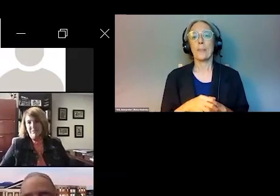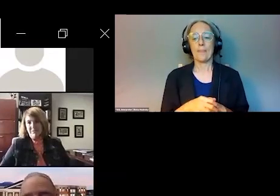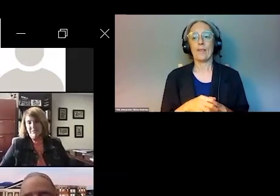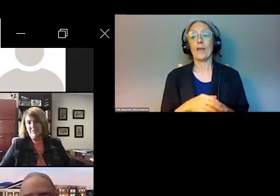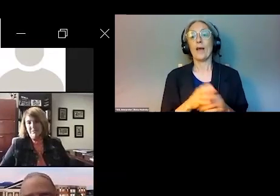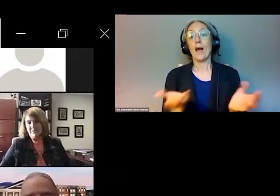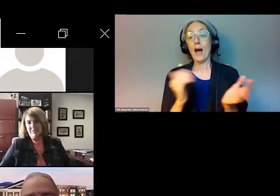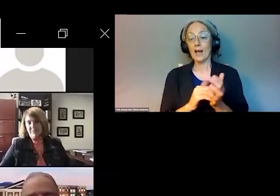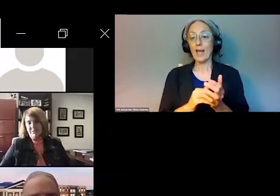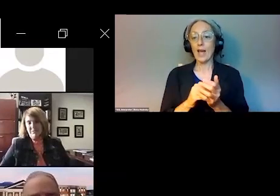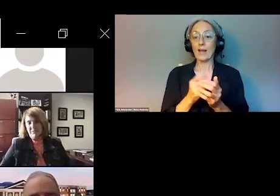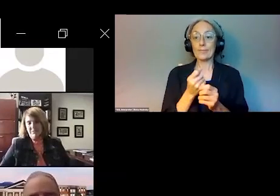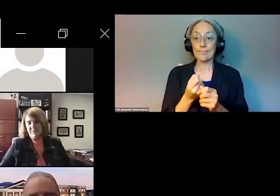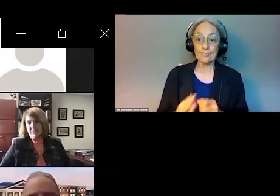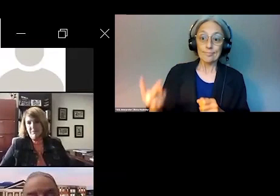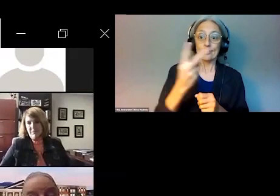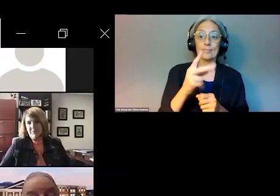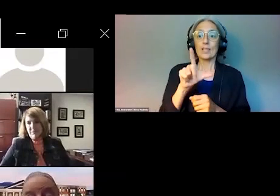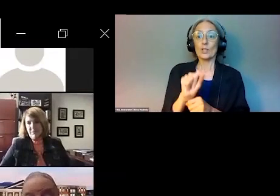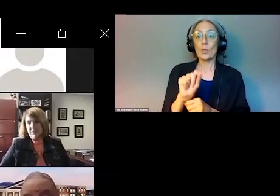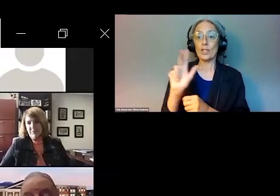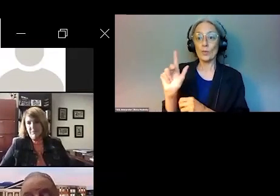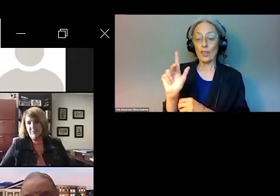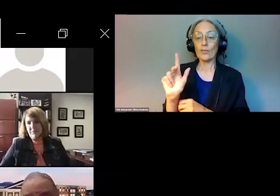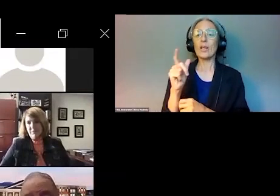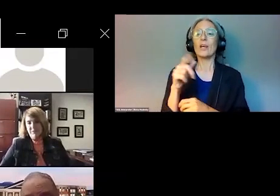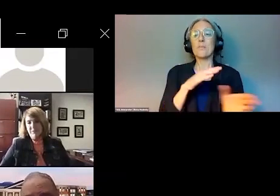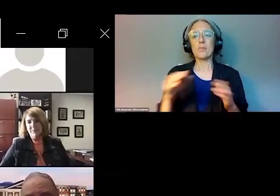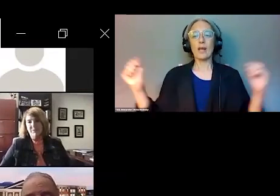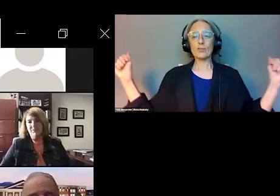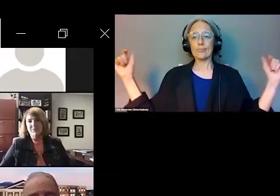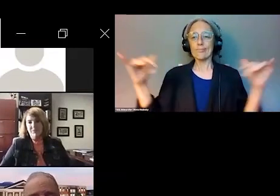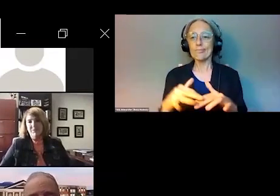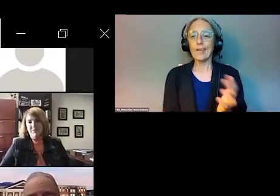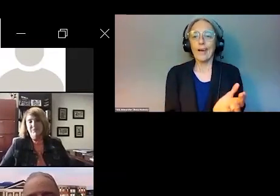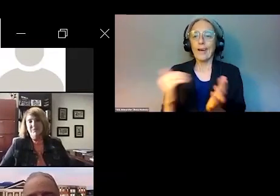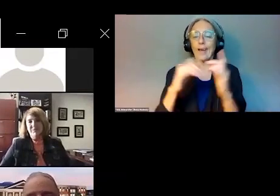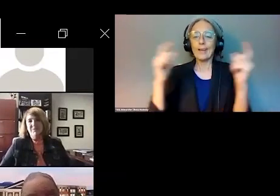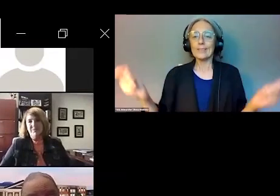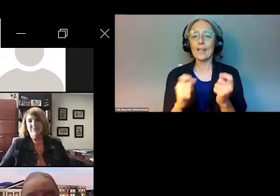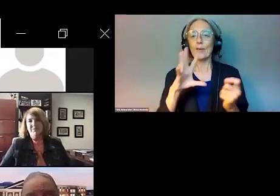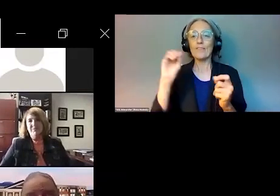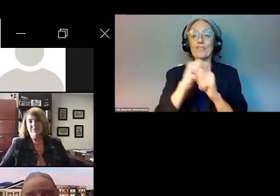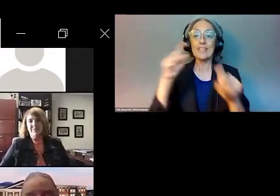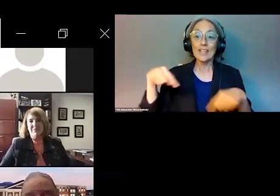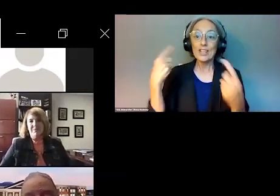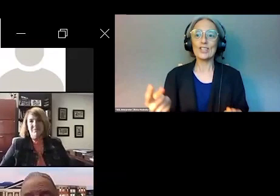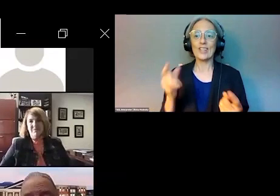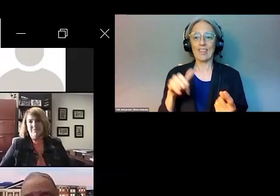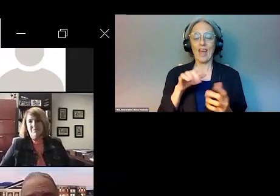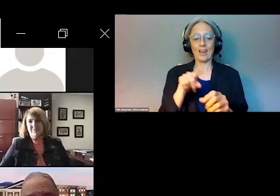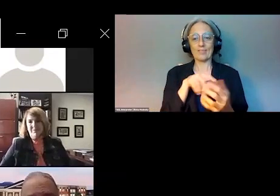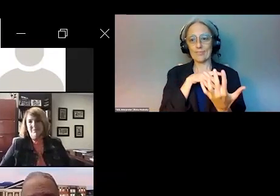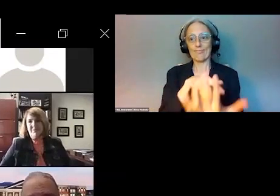in 2023 for a celebration to commemorate the 50 years of the study. And we'll look forward to